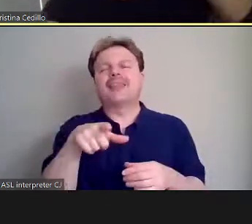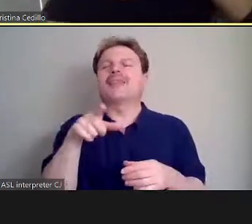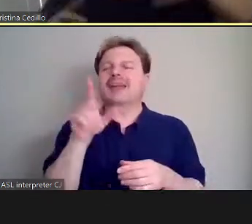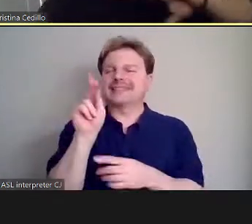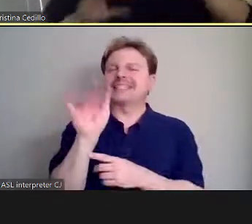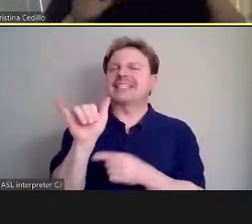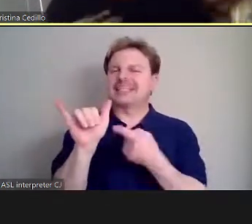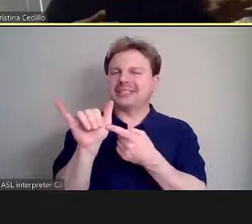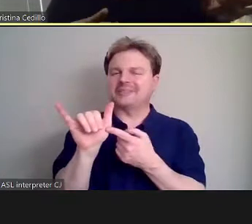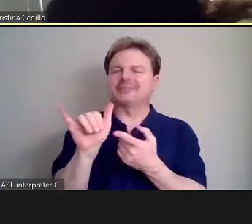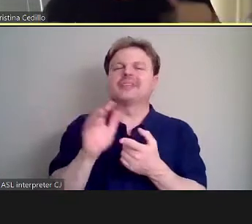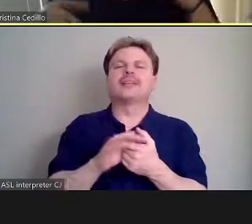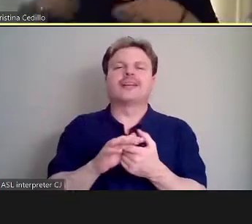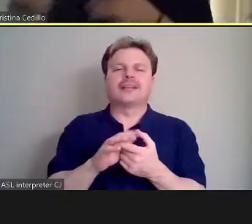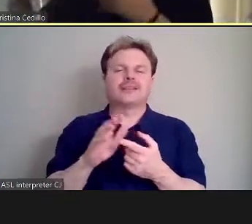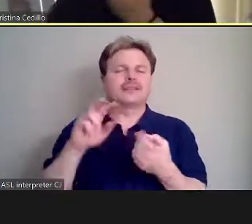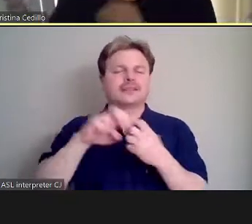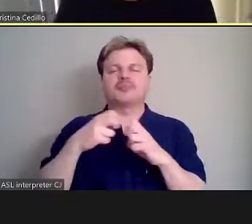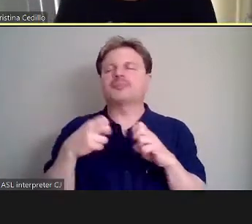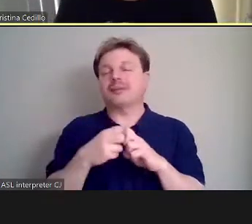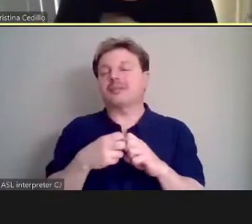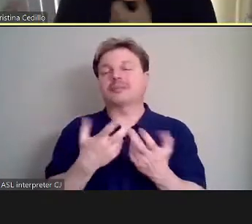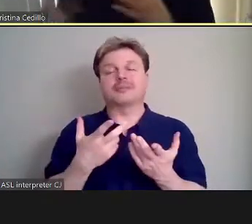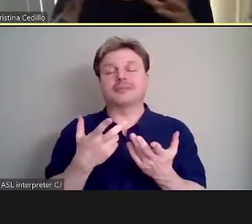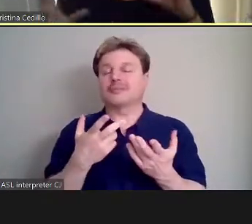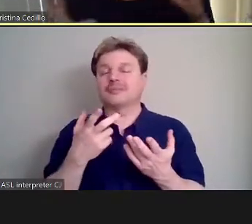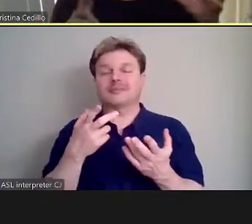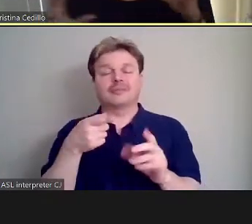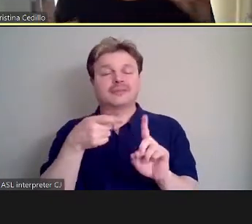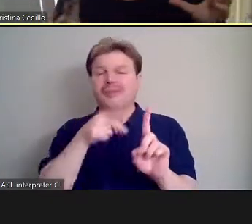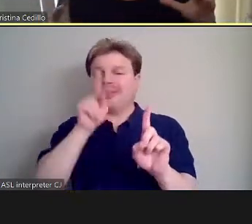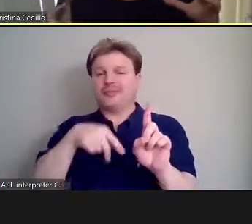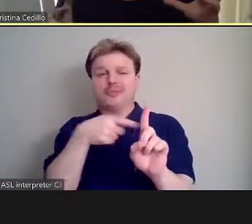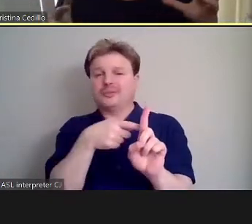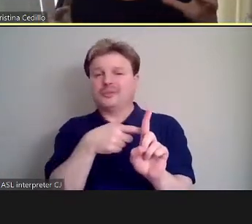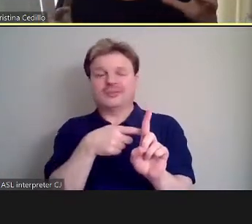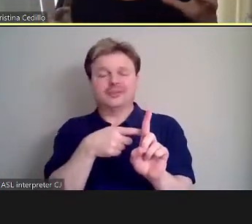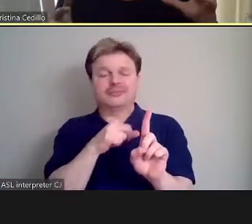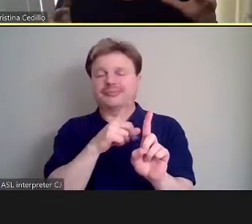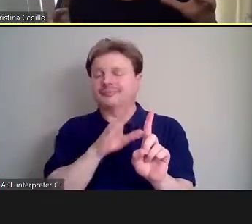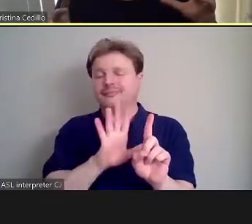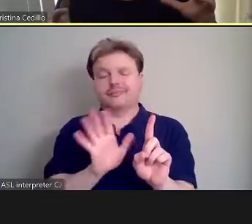It's like there's a problem and it's not the person, which unfortunately